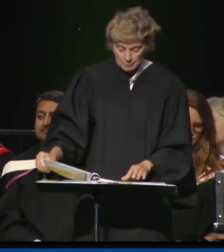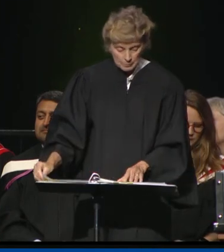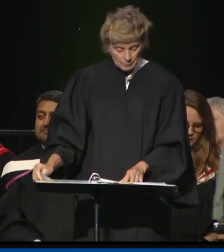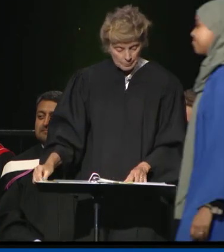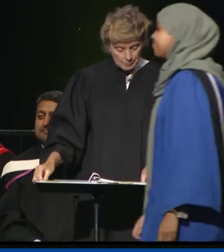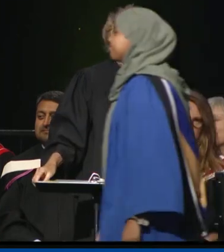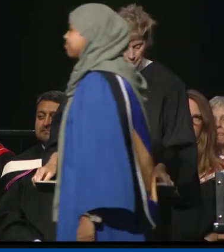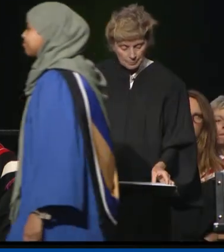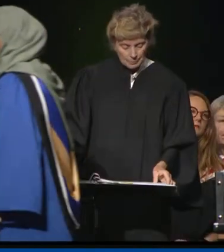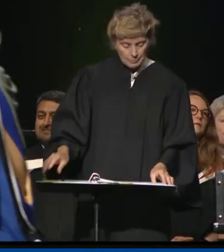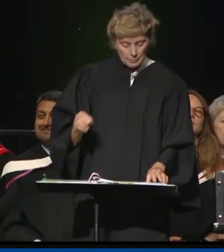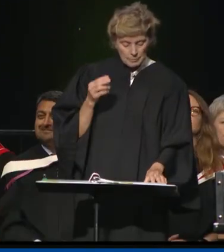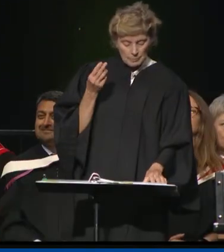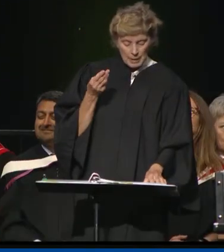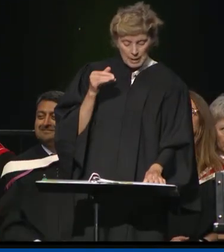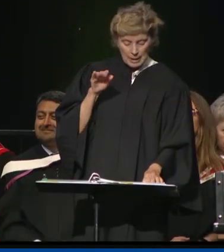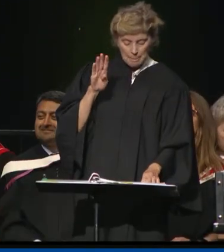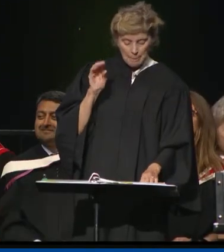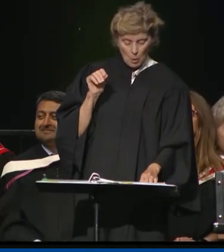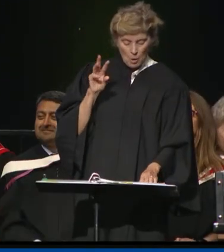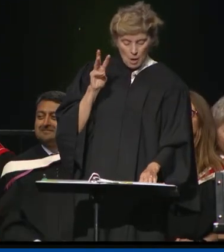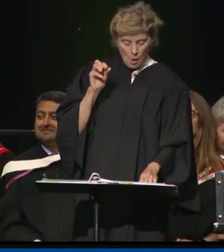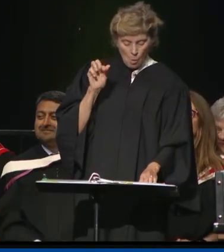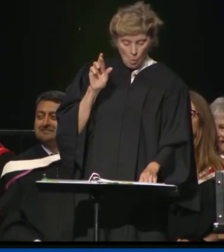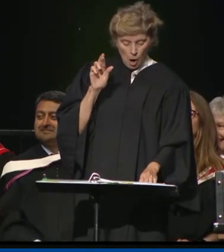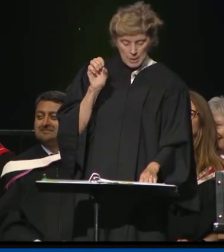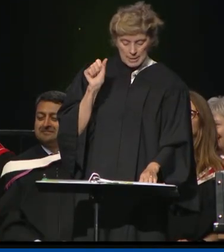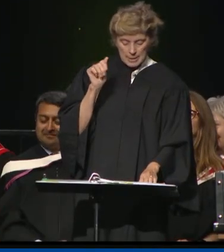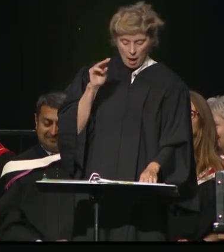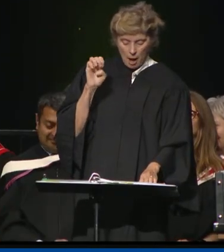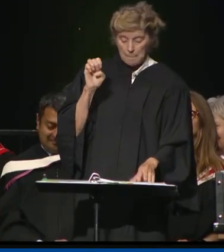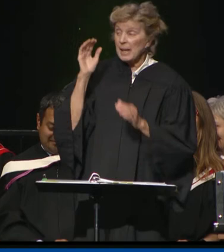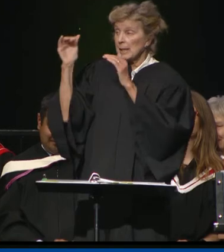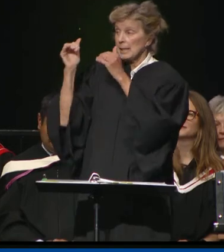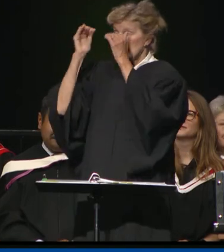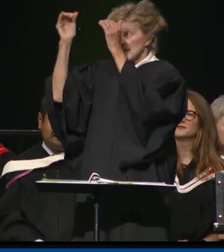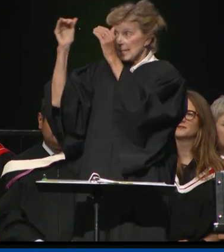Hibo Warsami, with distinction.